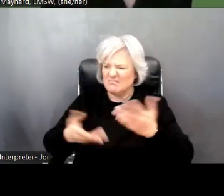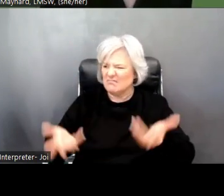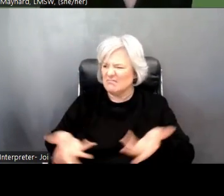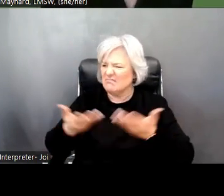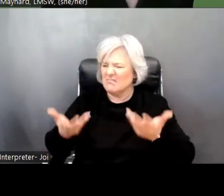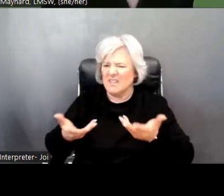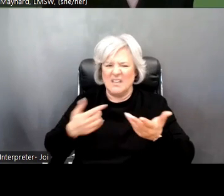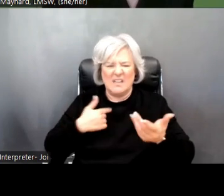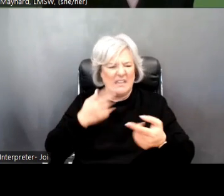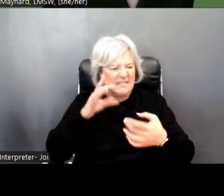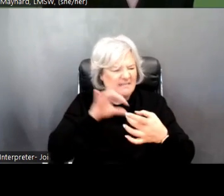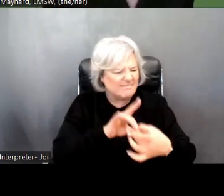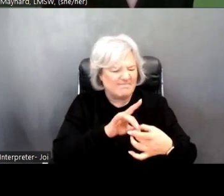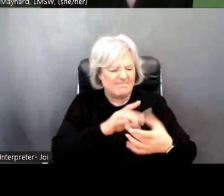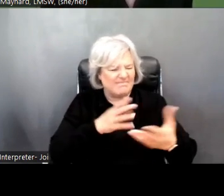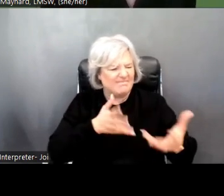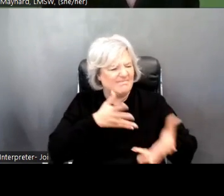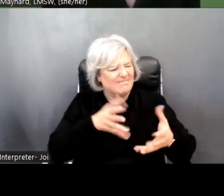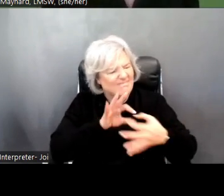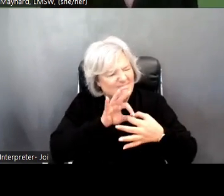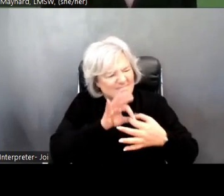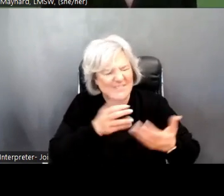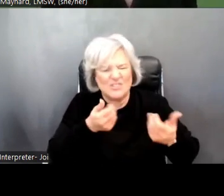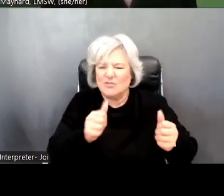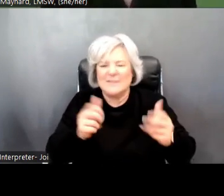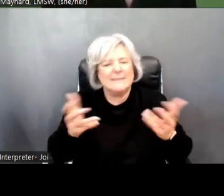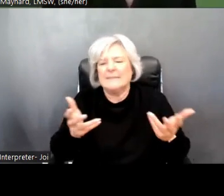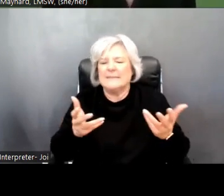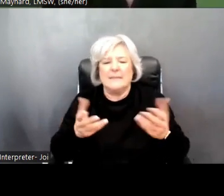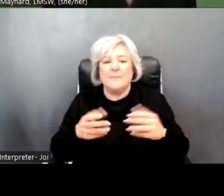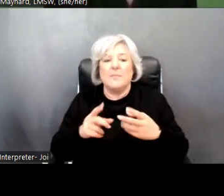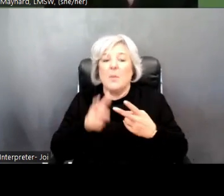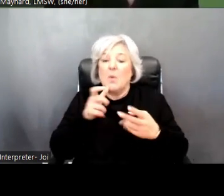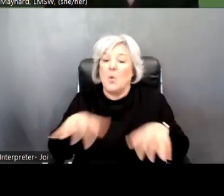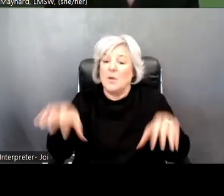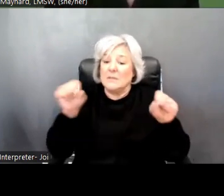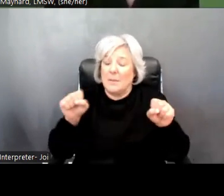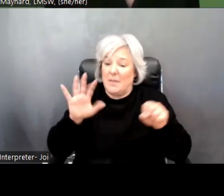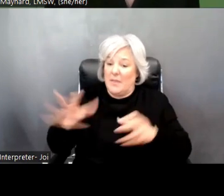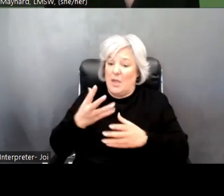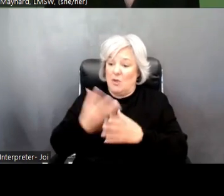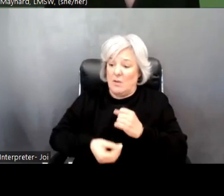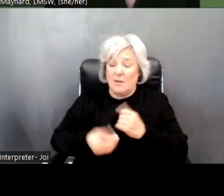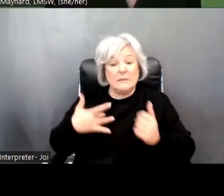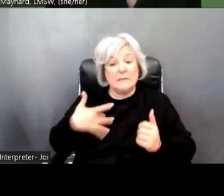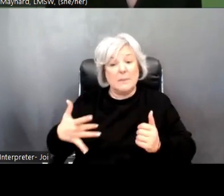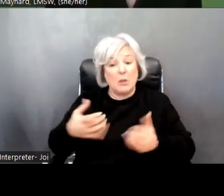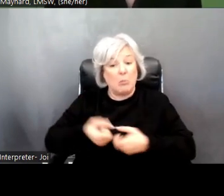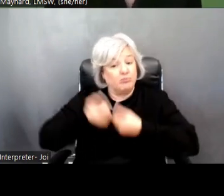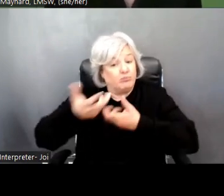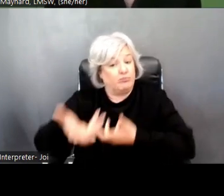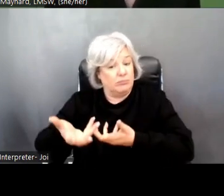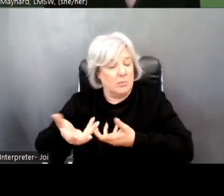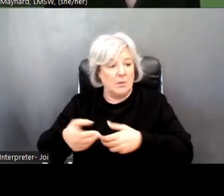of reach, but still there. And additionally, the adopted person's grief is not typically acknowledged or supported by